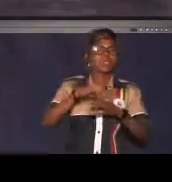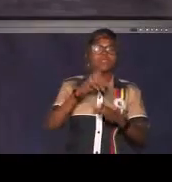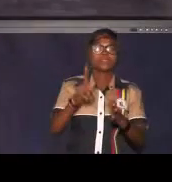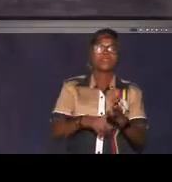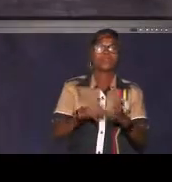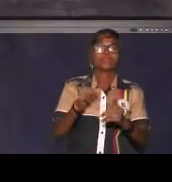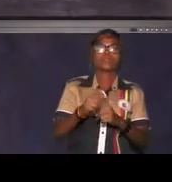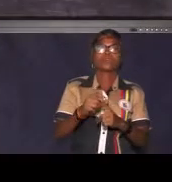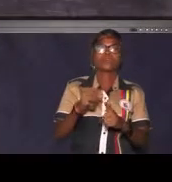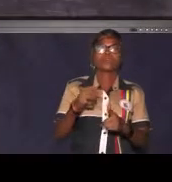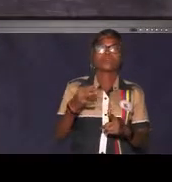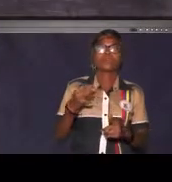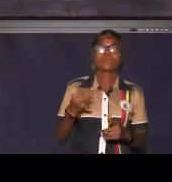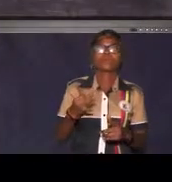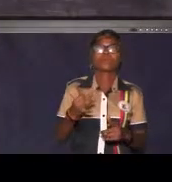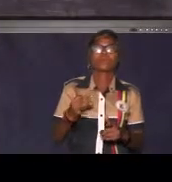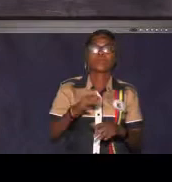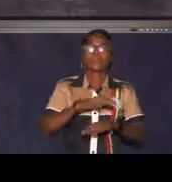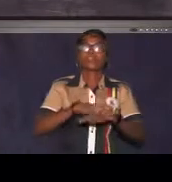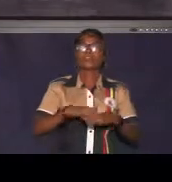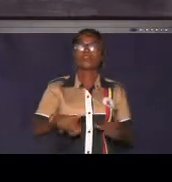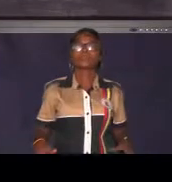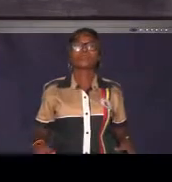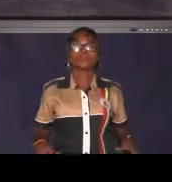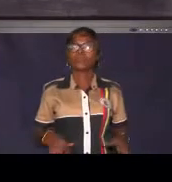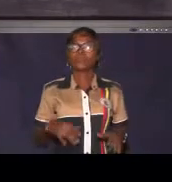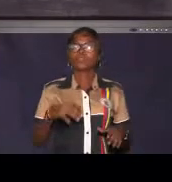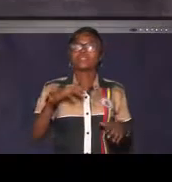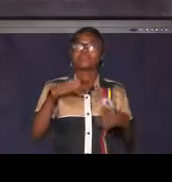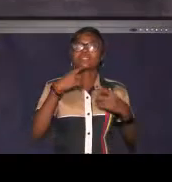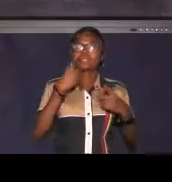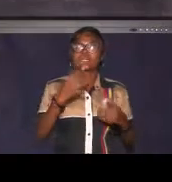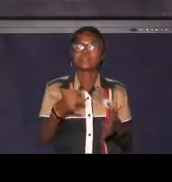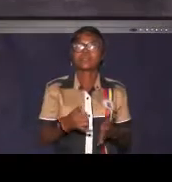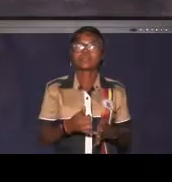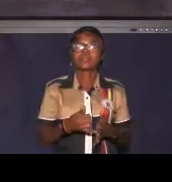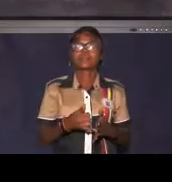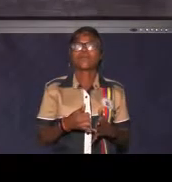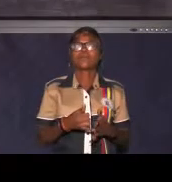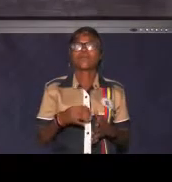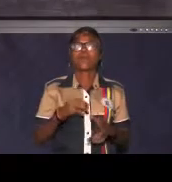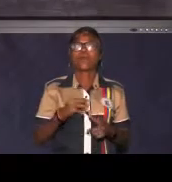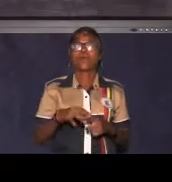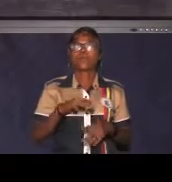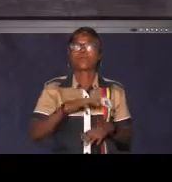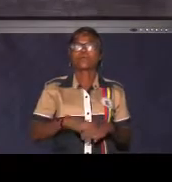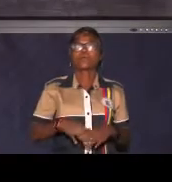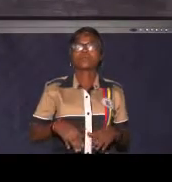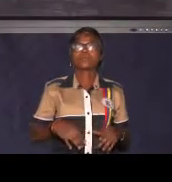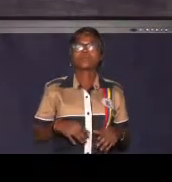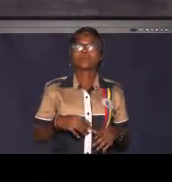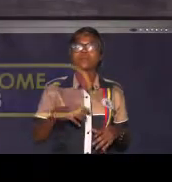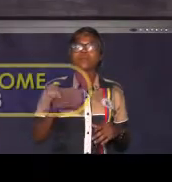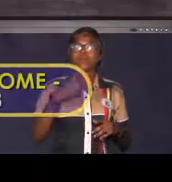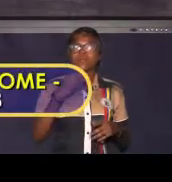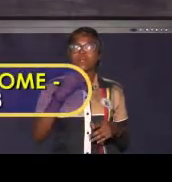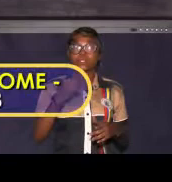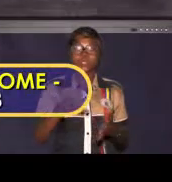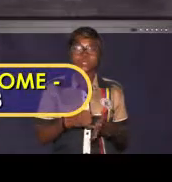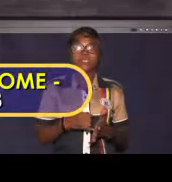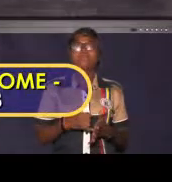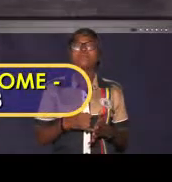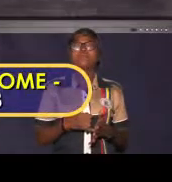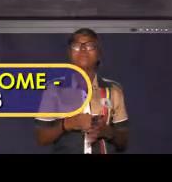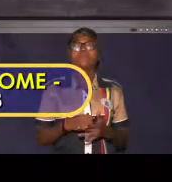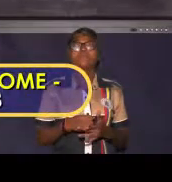Let's look at this word or this phrase. Don't mention or don't mention it. Which